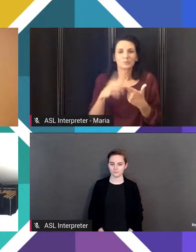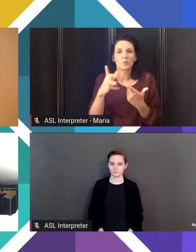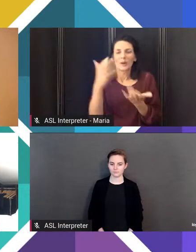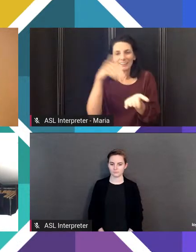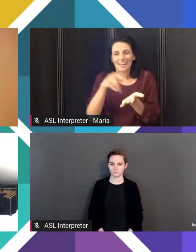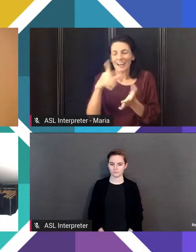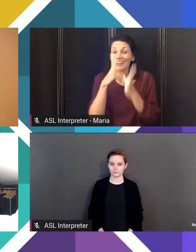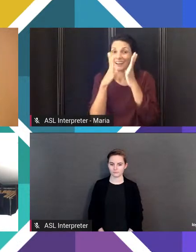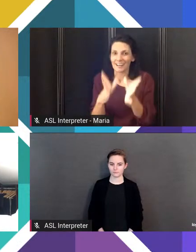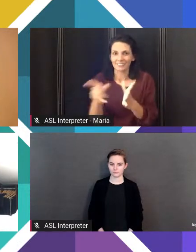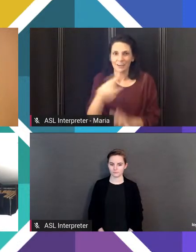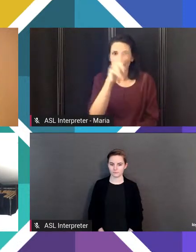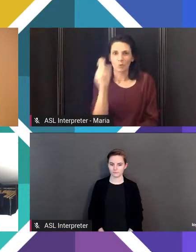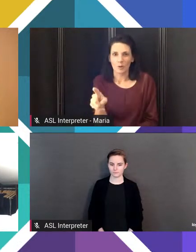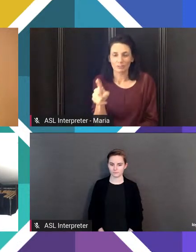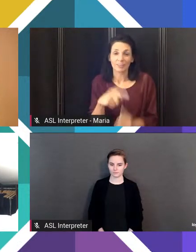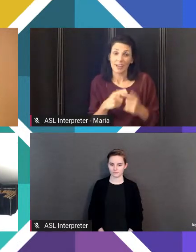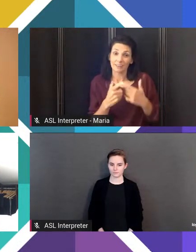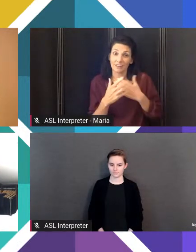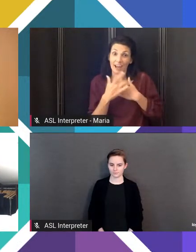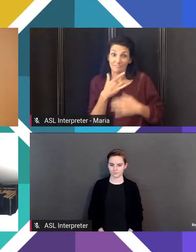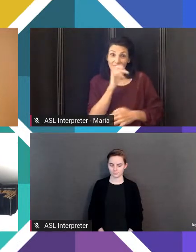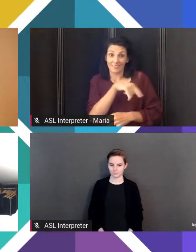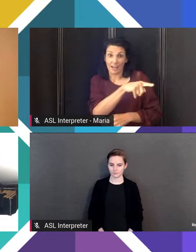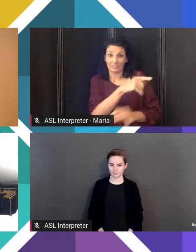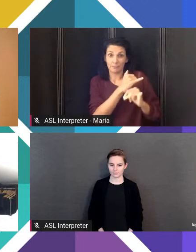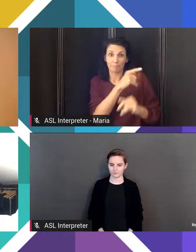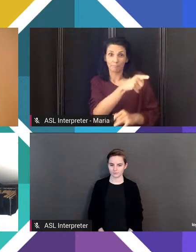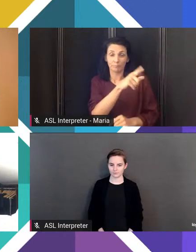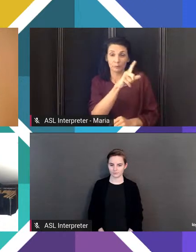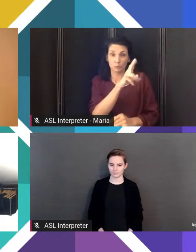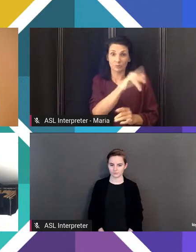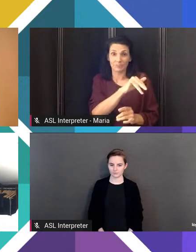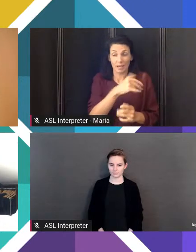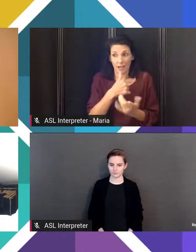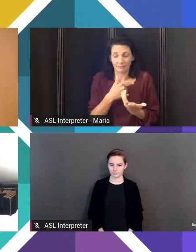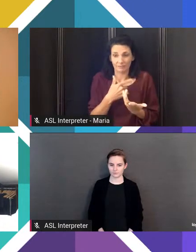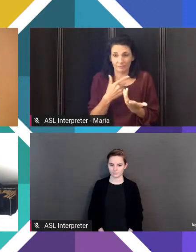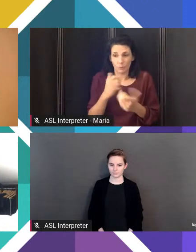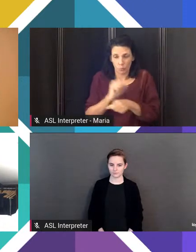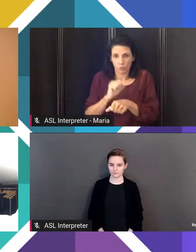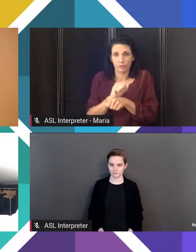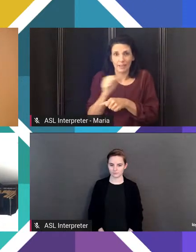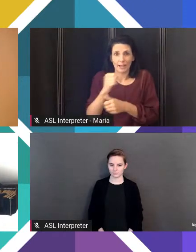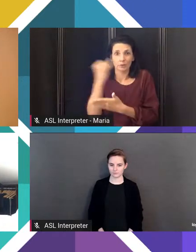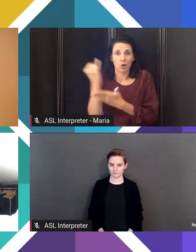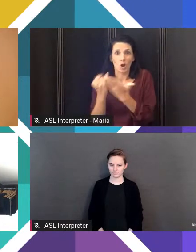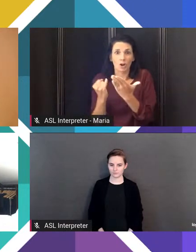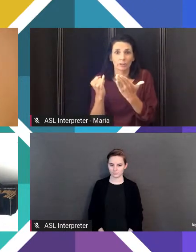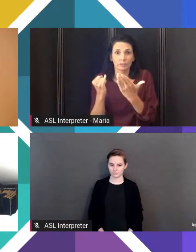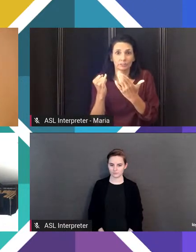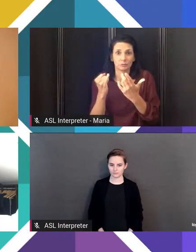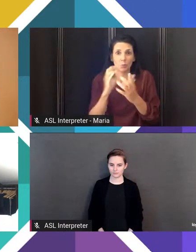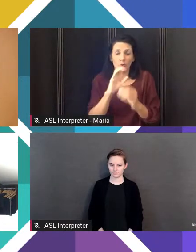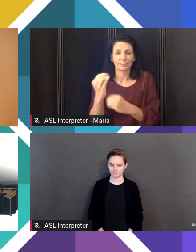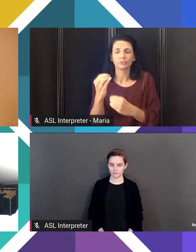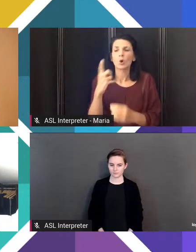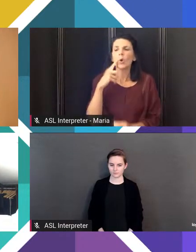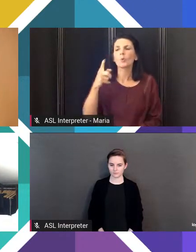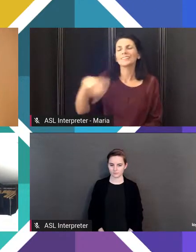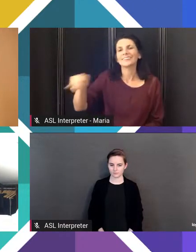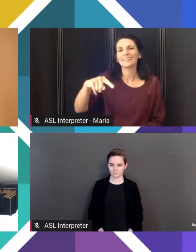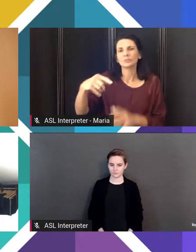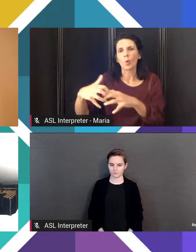I feel that, Lucy, because I've experienced that working at arts organizations. I've been told certain audiences are not important to bring